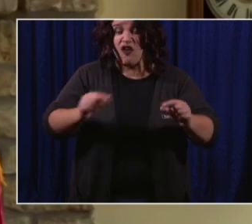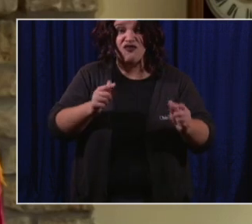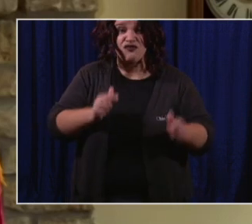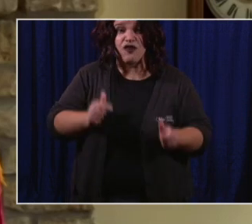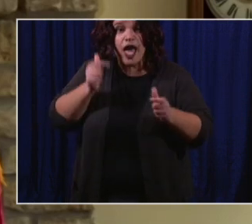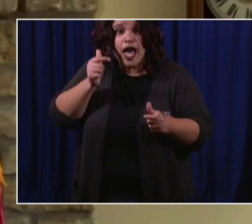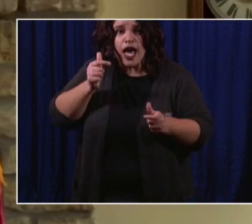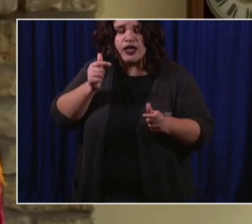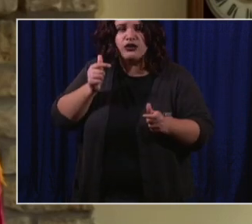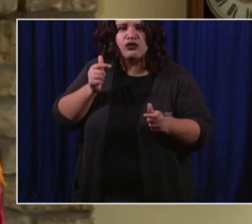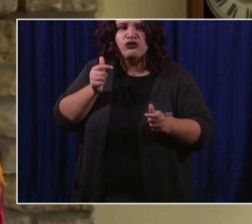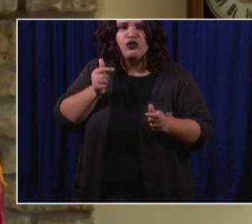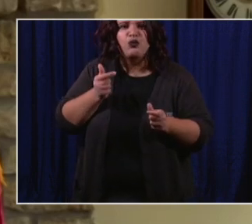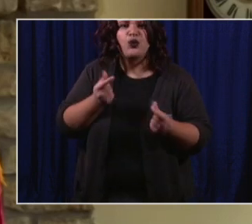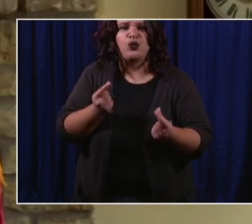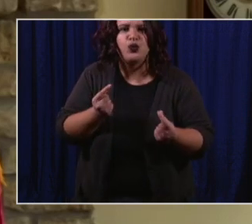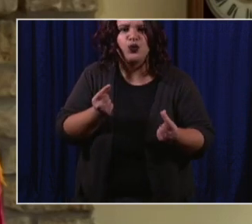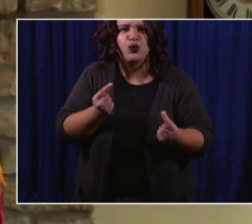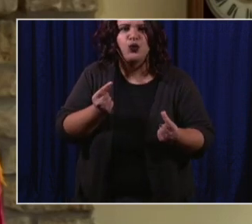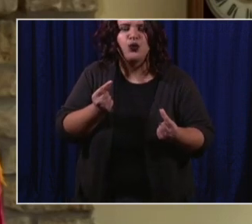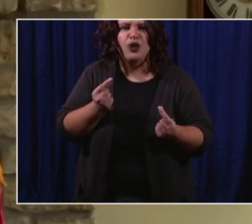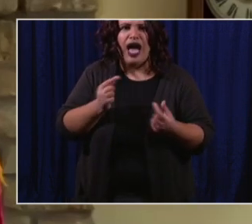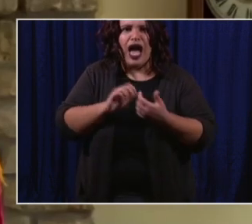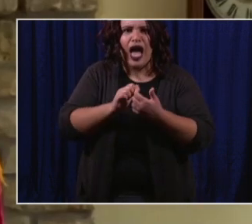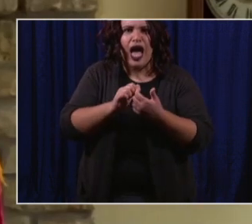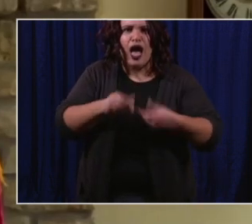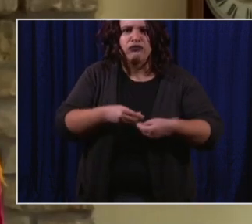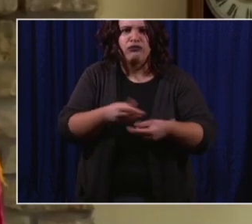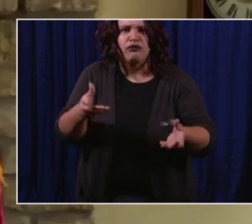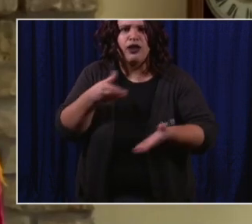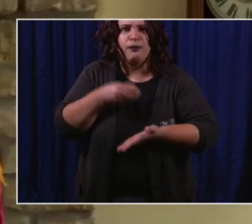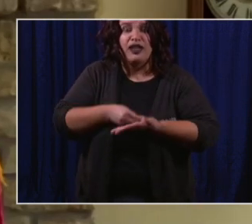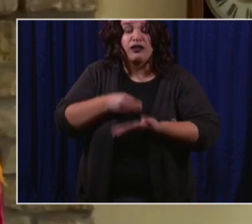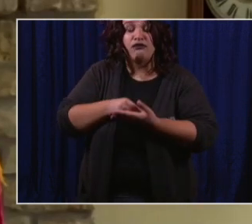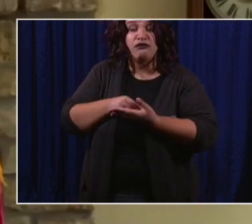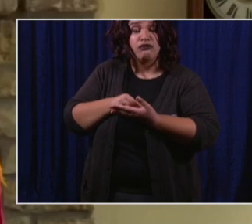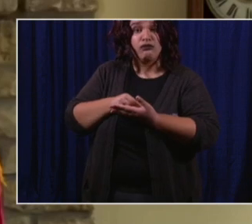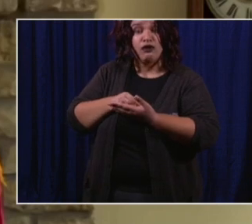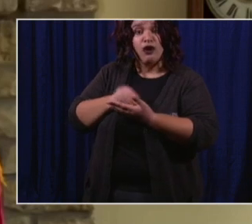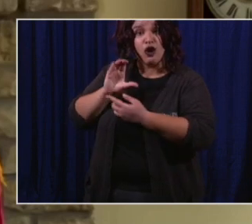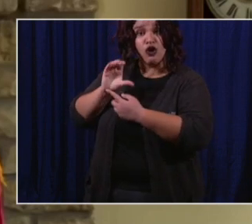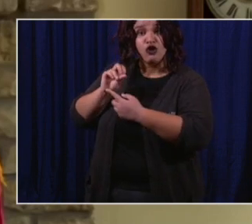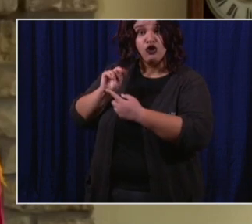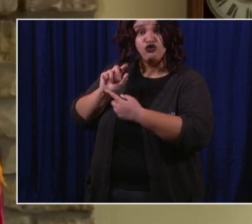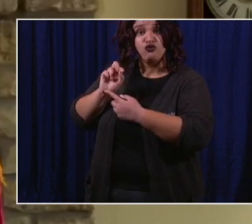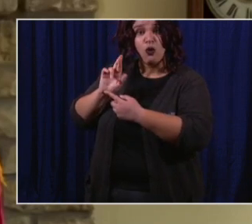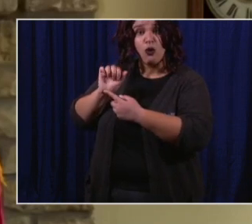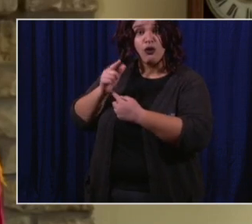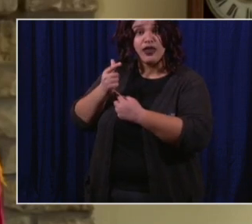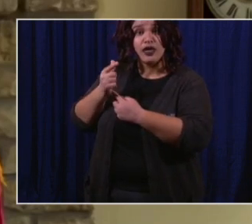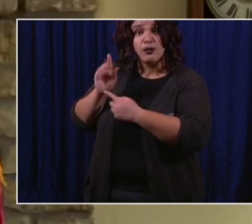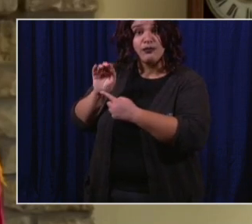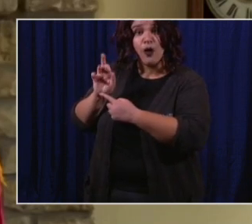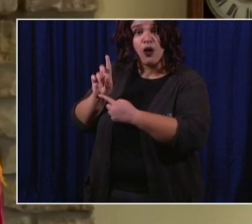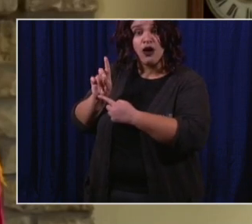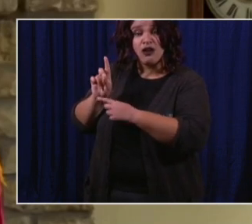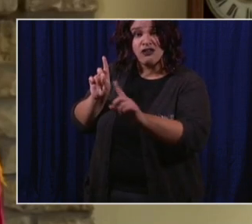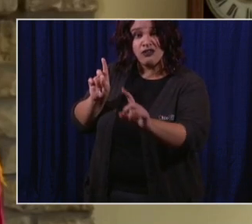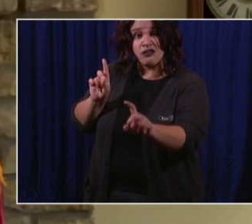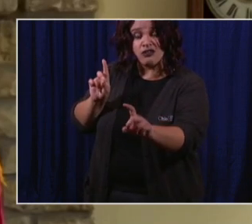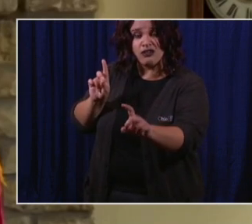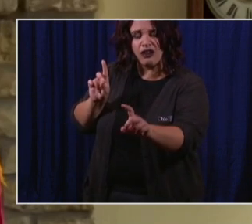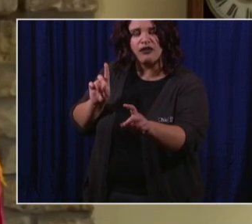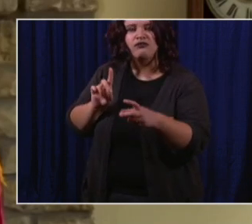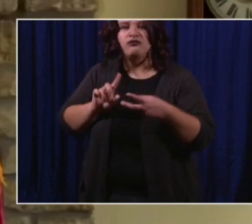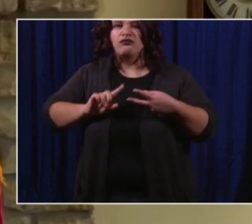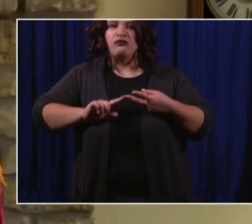the controlling board as the fastest method to deliver the aid? And then longer term, especially with last week's report